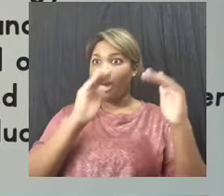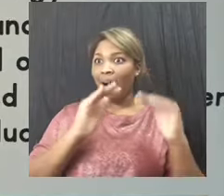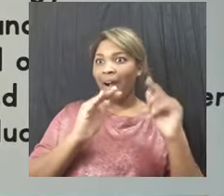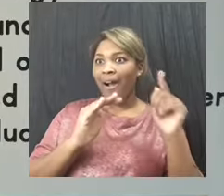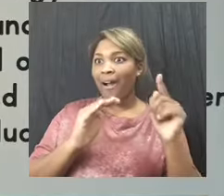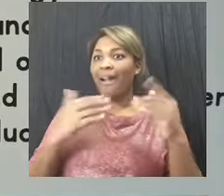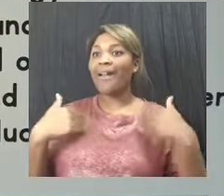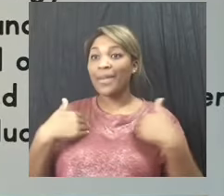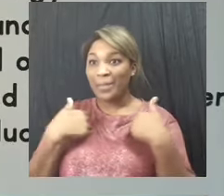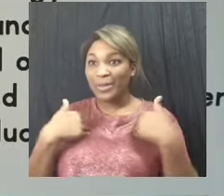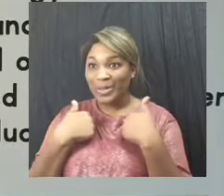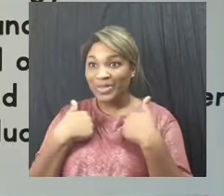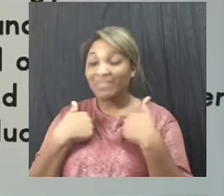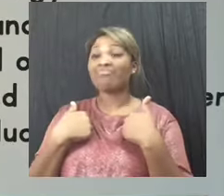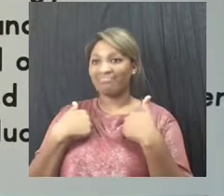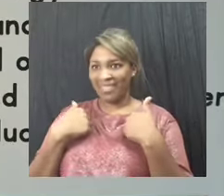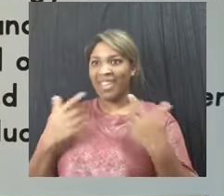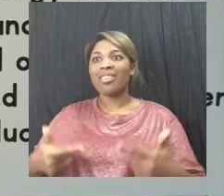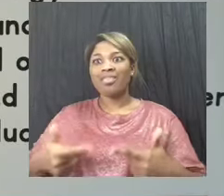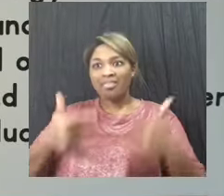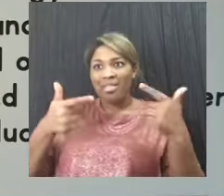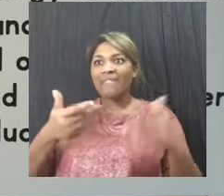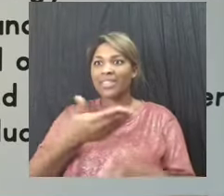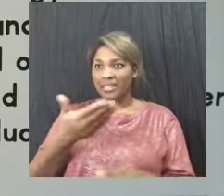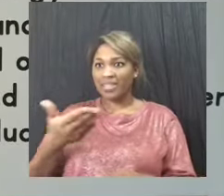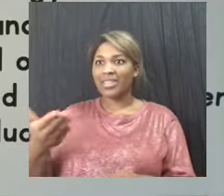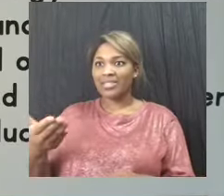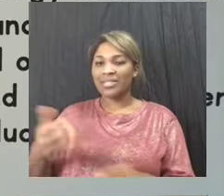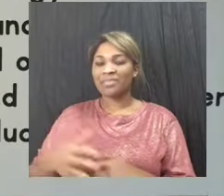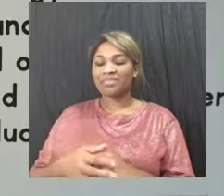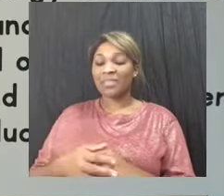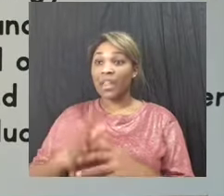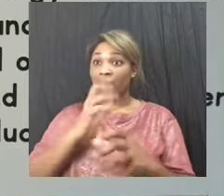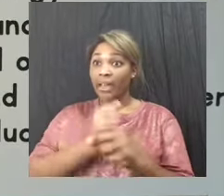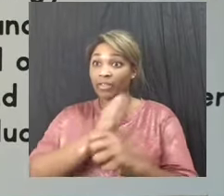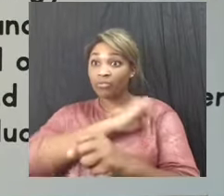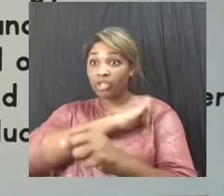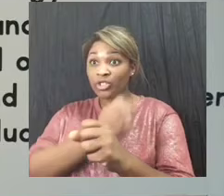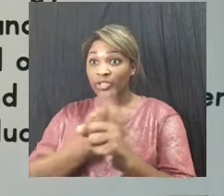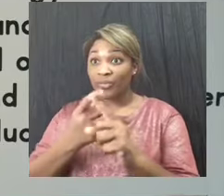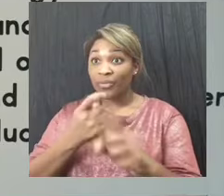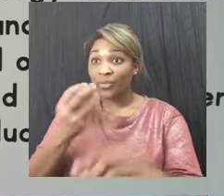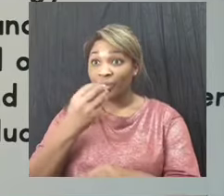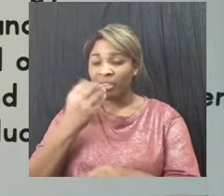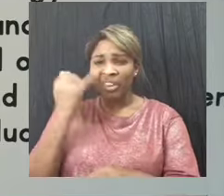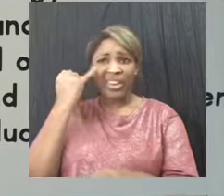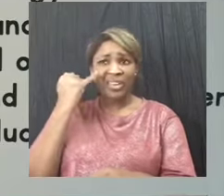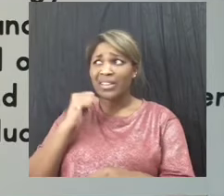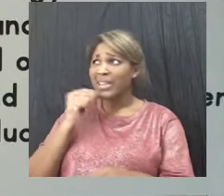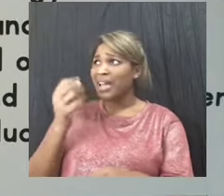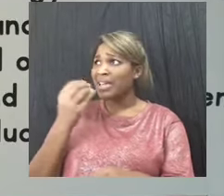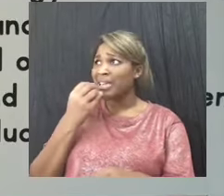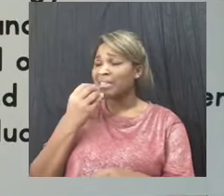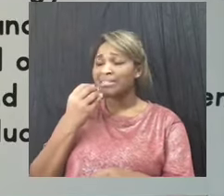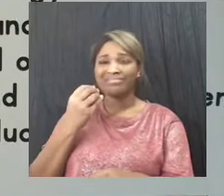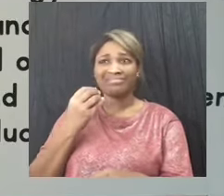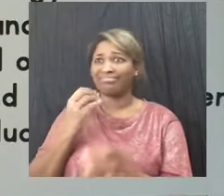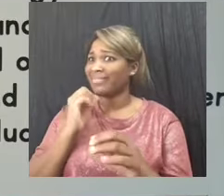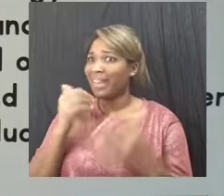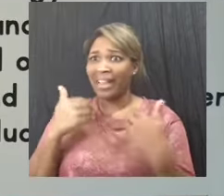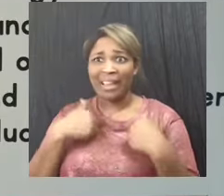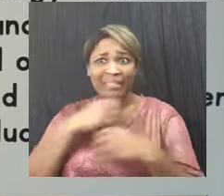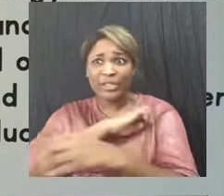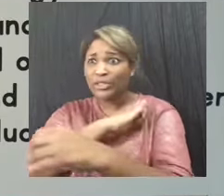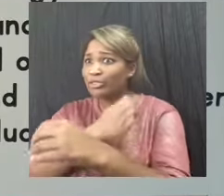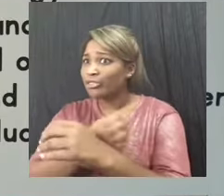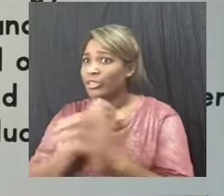Animals are living things. They get energy from food. If they didn't eat, they would not have energy. They would not feel